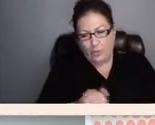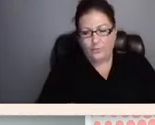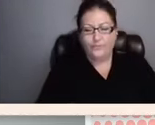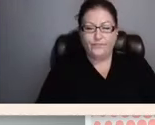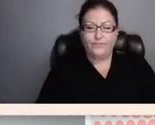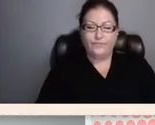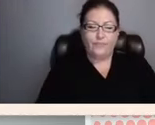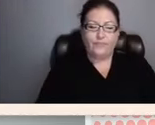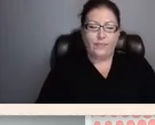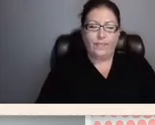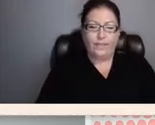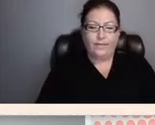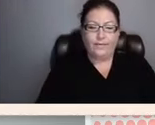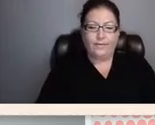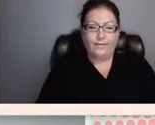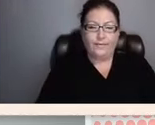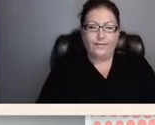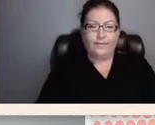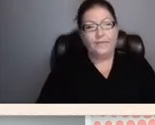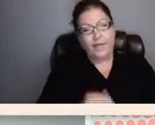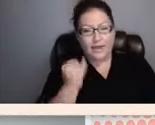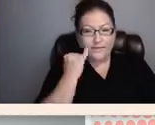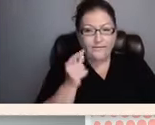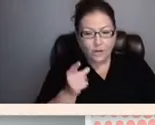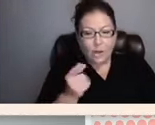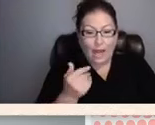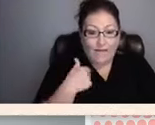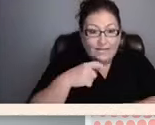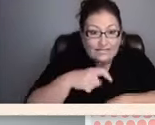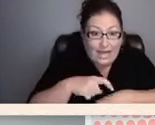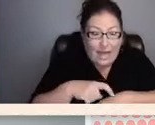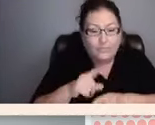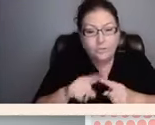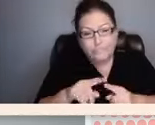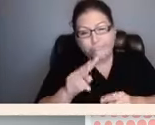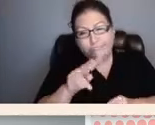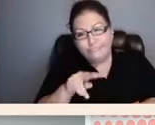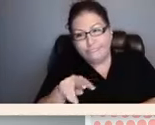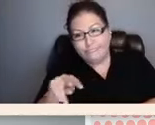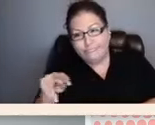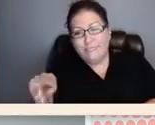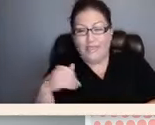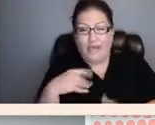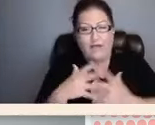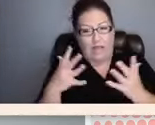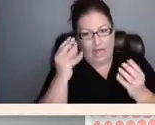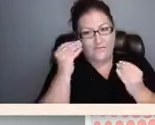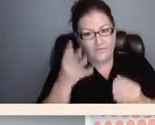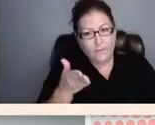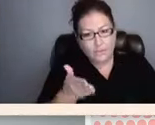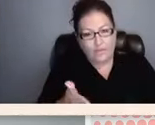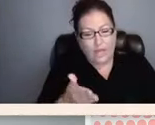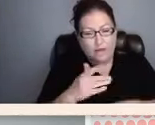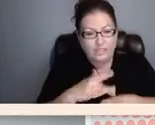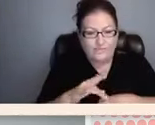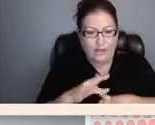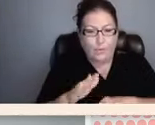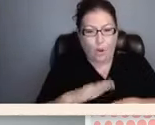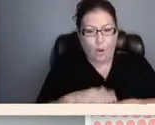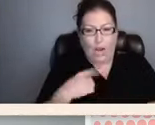you, if you have time to peruse, there's a lot of information available on our